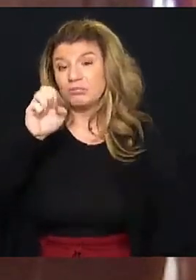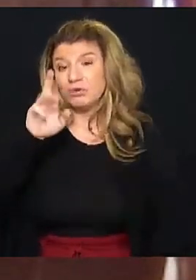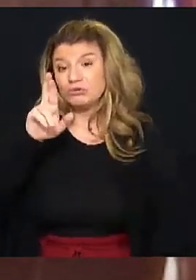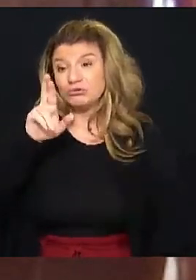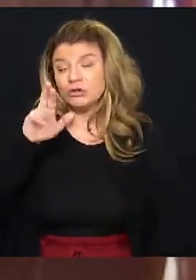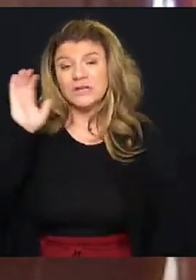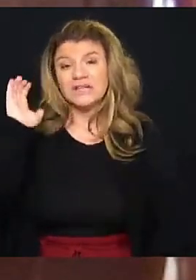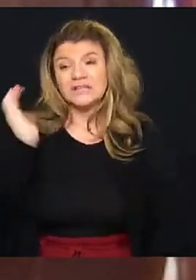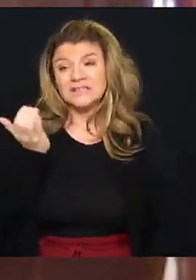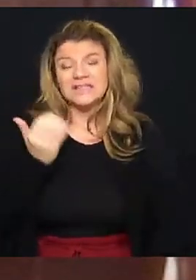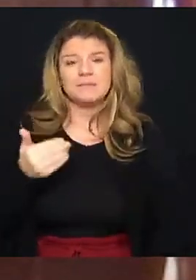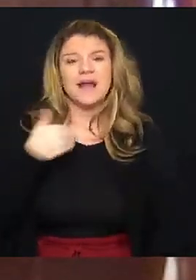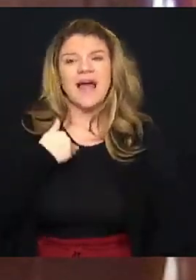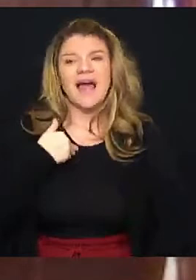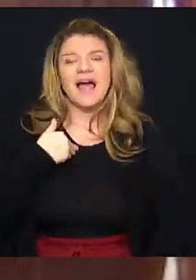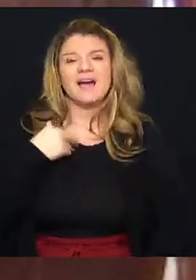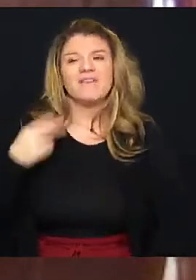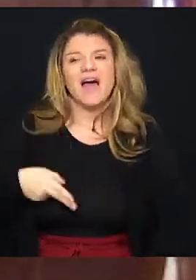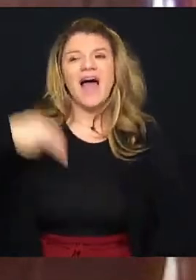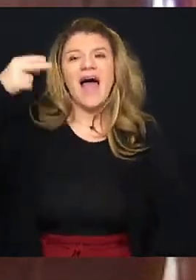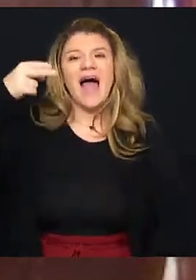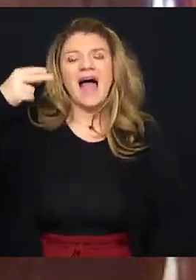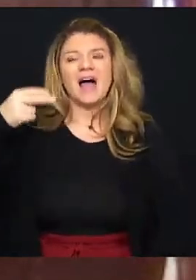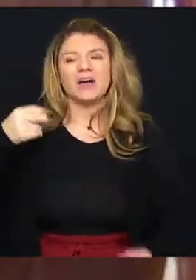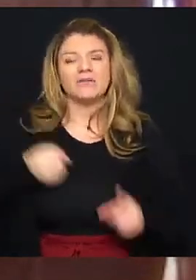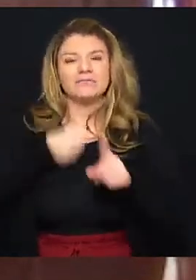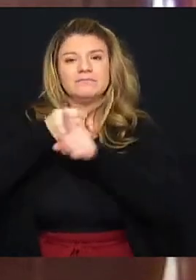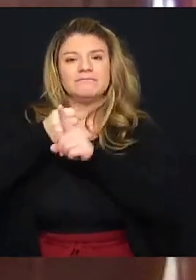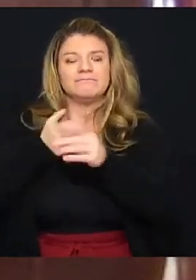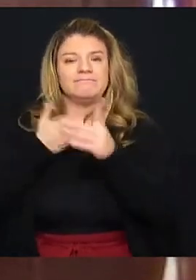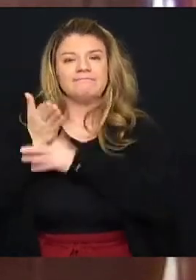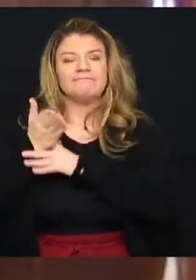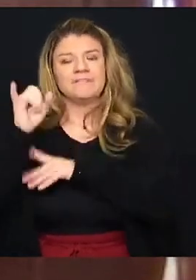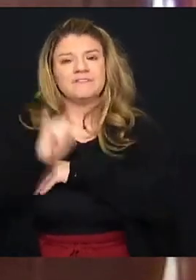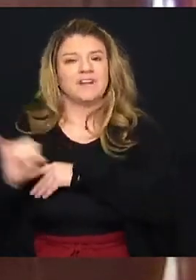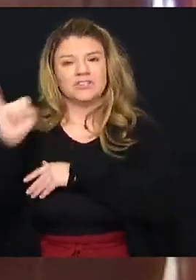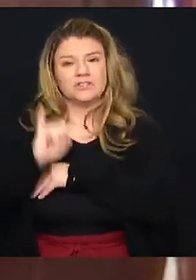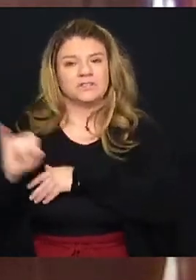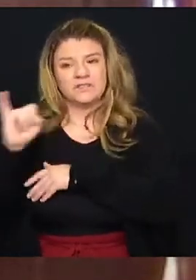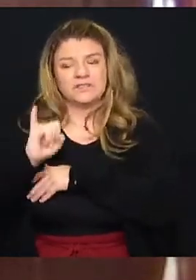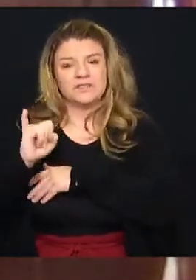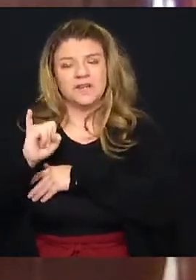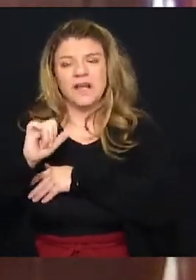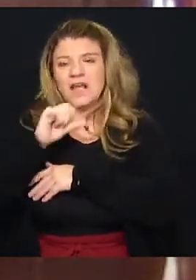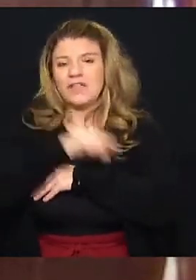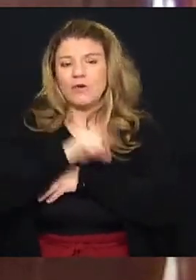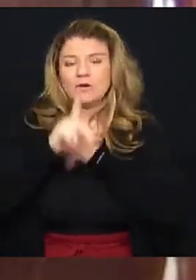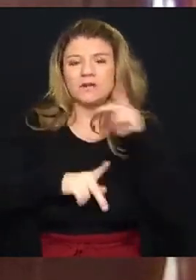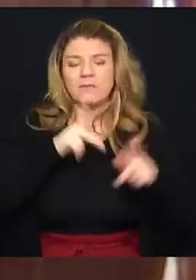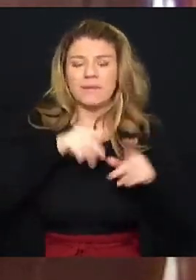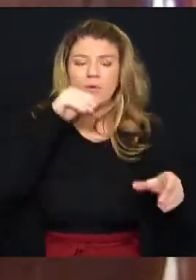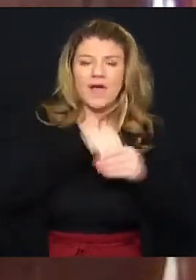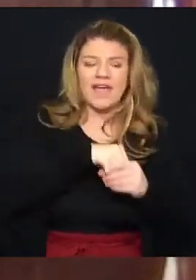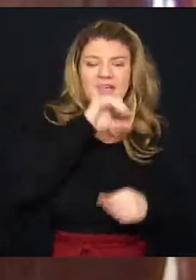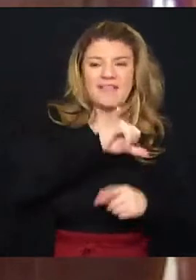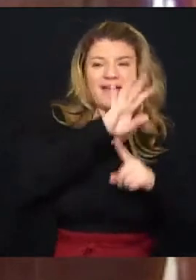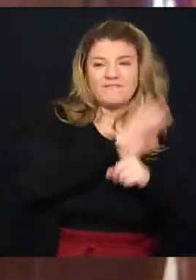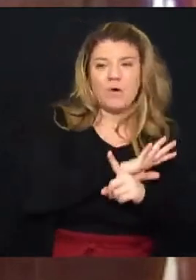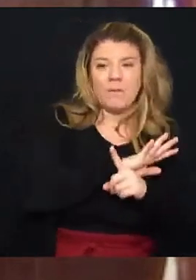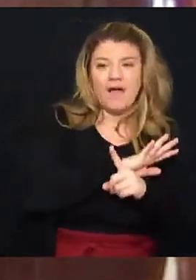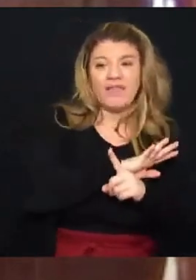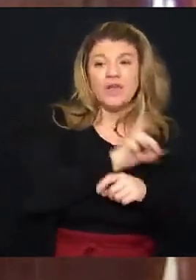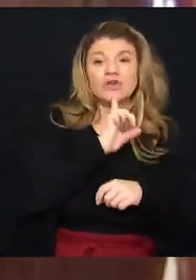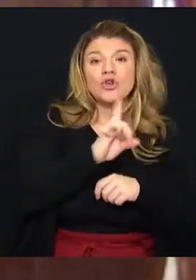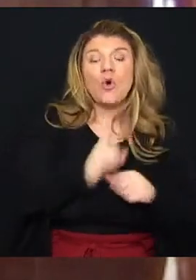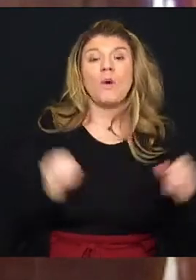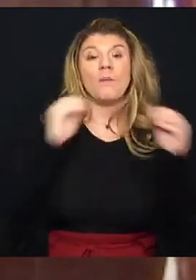to have a higher incidence of breakthrough infections versus people that are within that 4 month window. So more